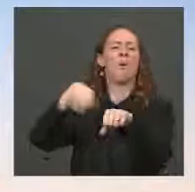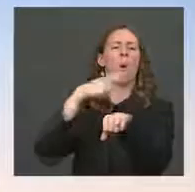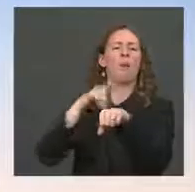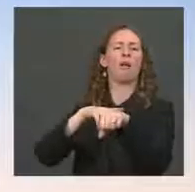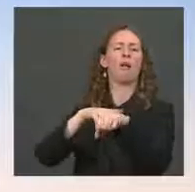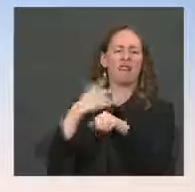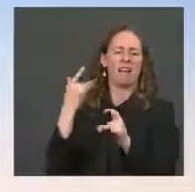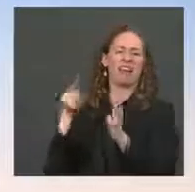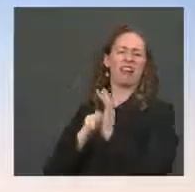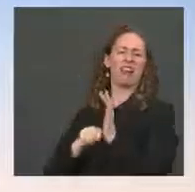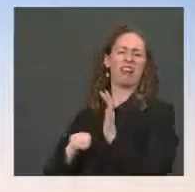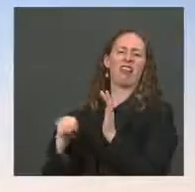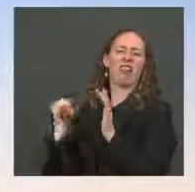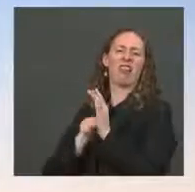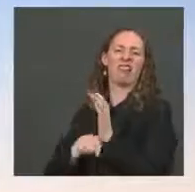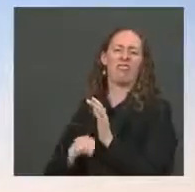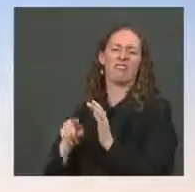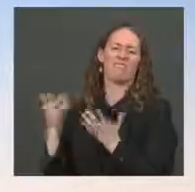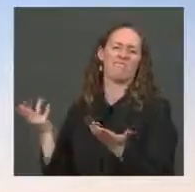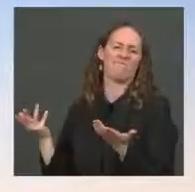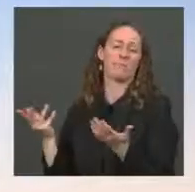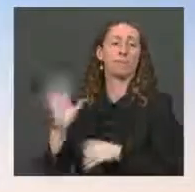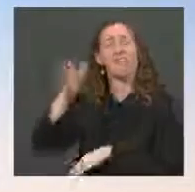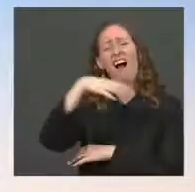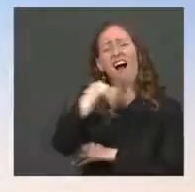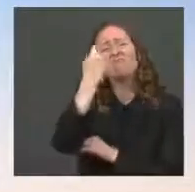long haul, and we have all been